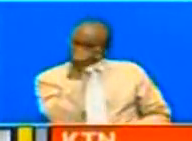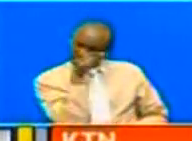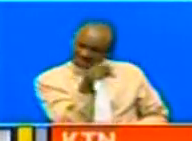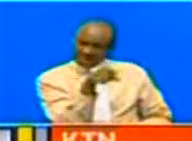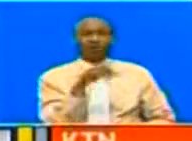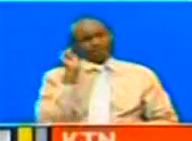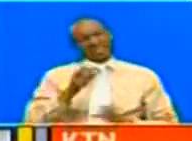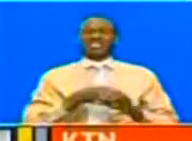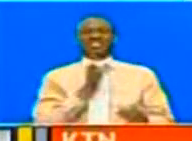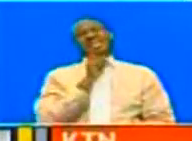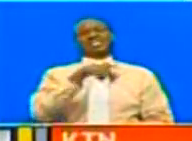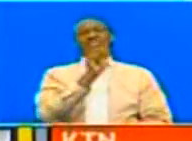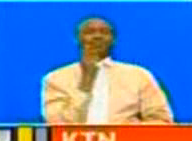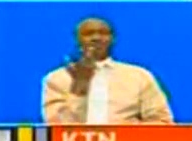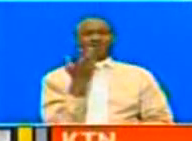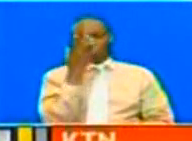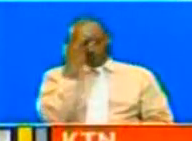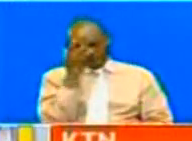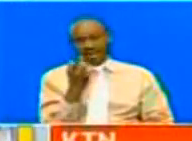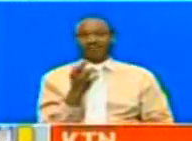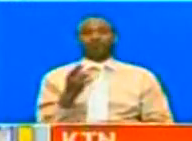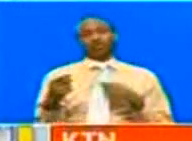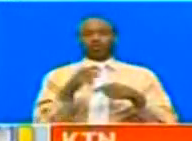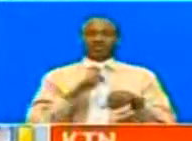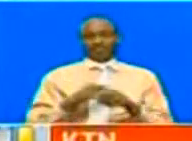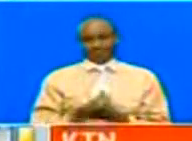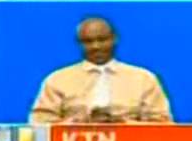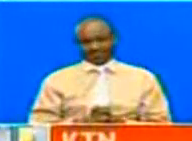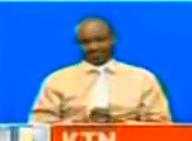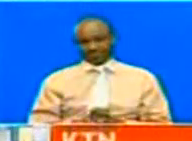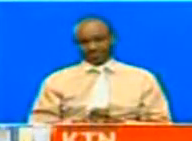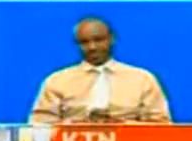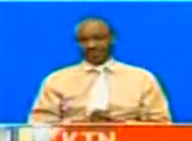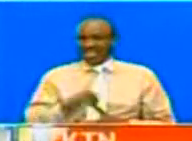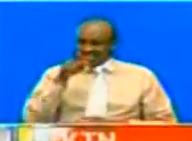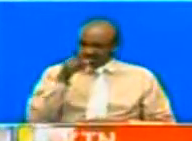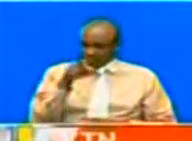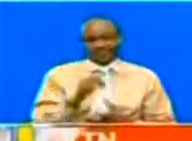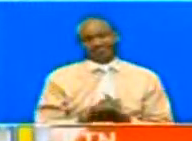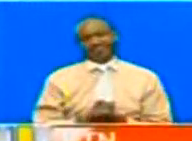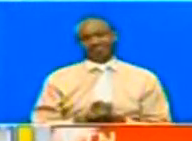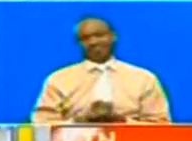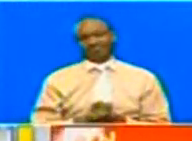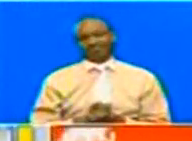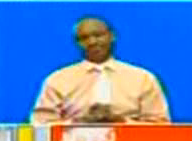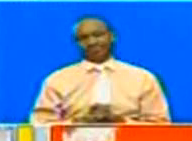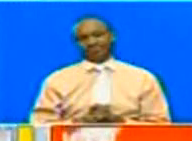wengi kujiondoa kwenye wadhifa wake kwa muda. Mwenzetu moja mjumbe